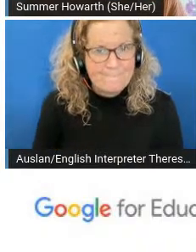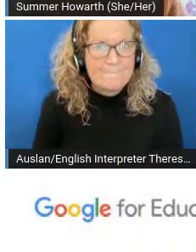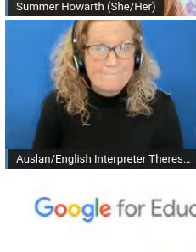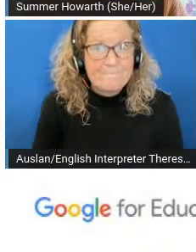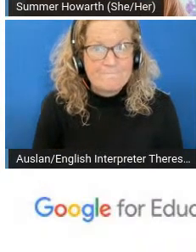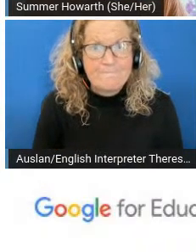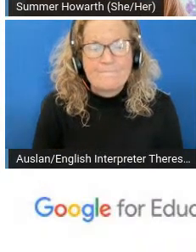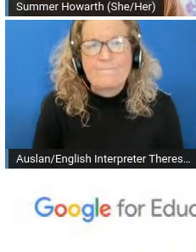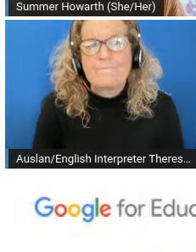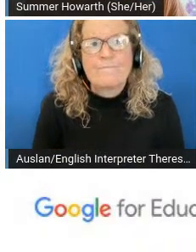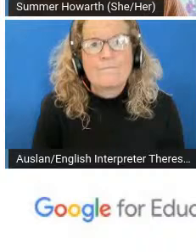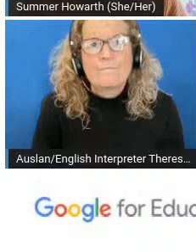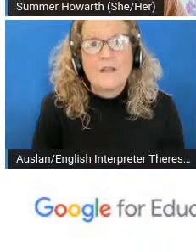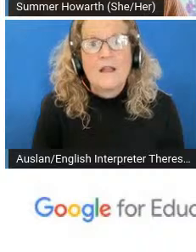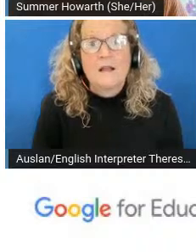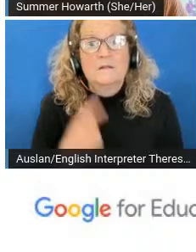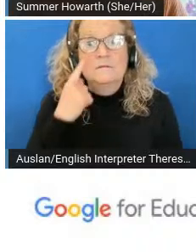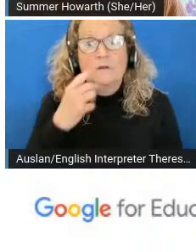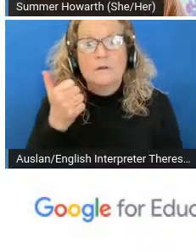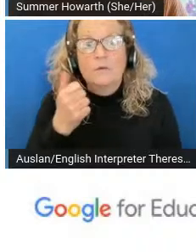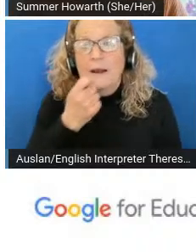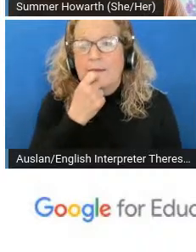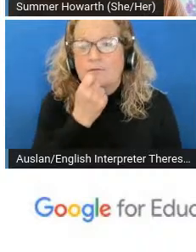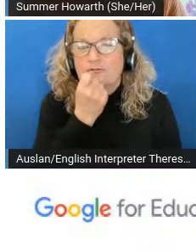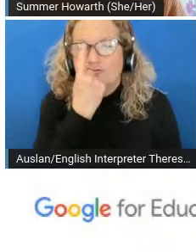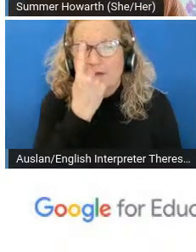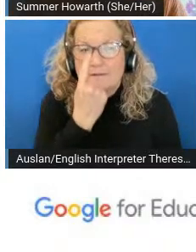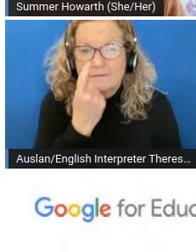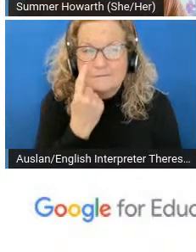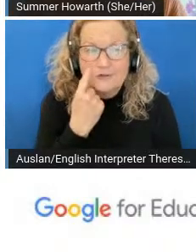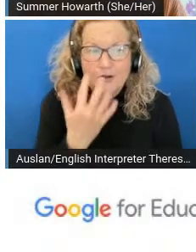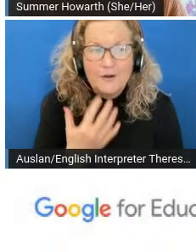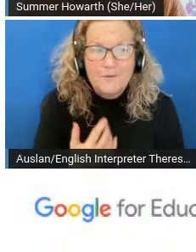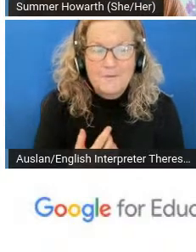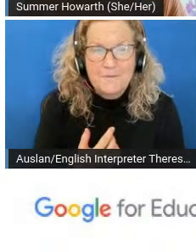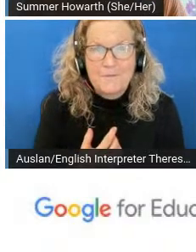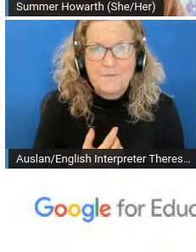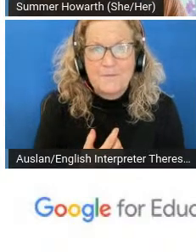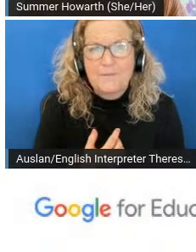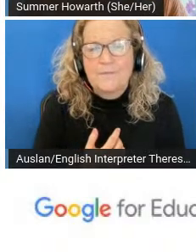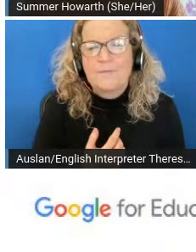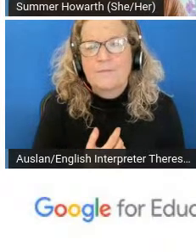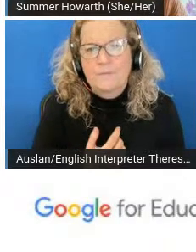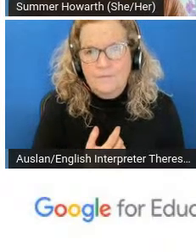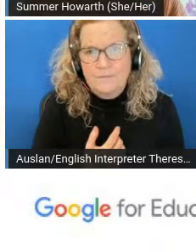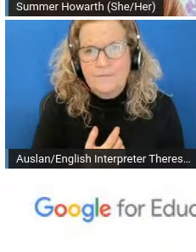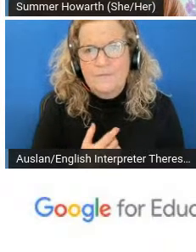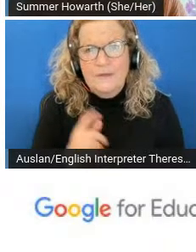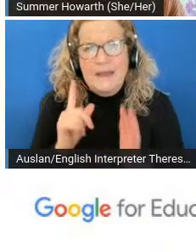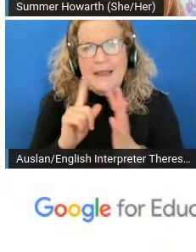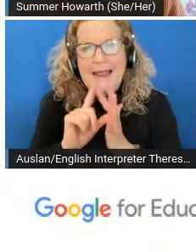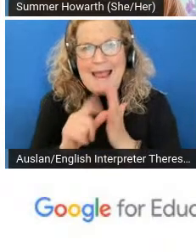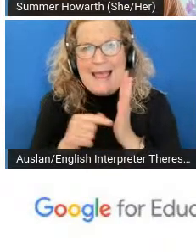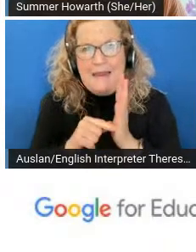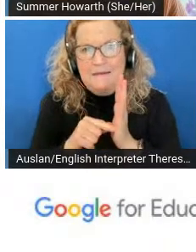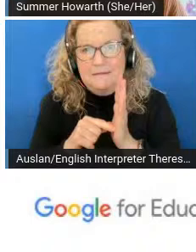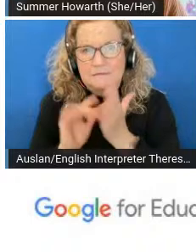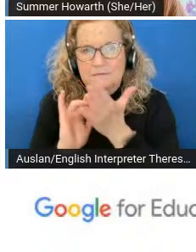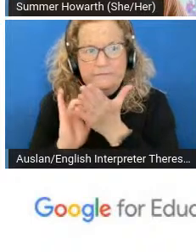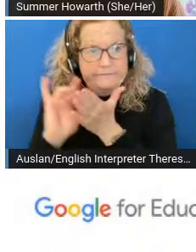trick here. This is a good trick if no one knows this trick. Is if you take off edit on the end